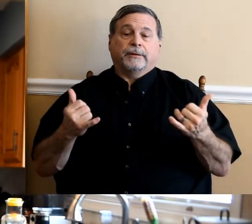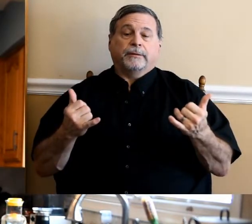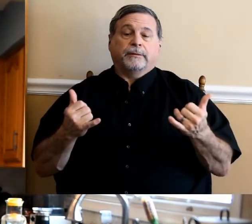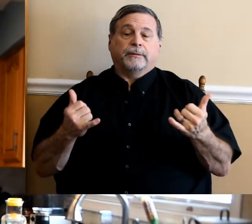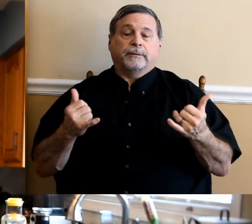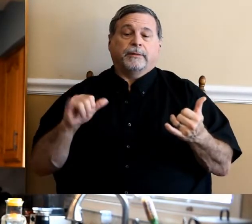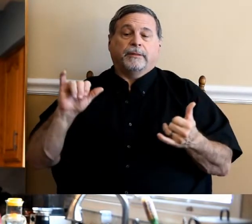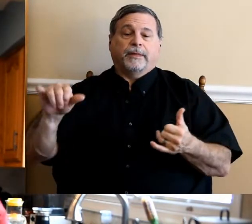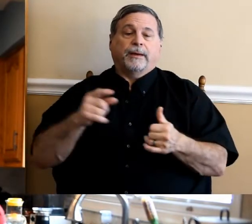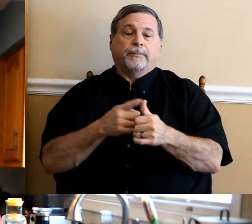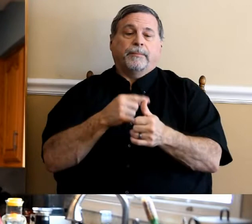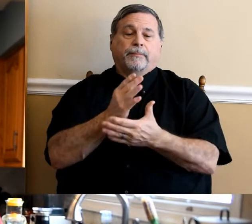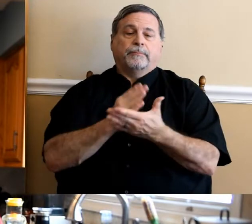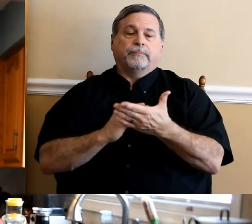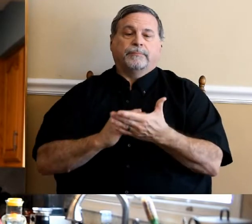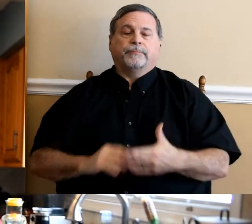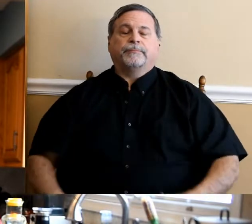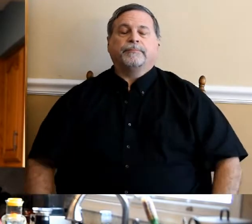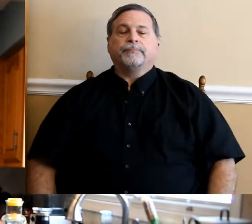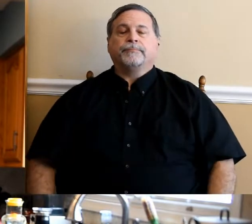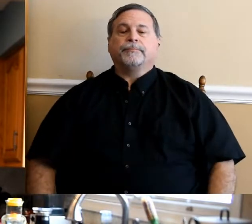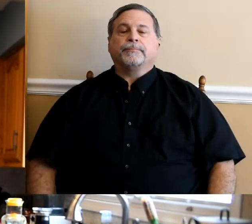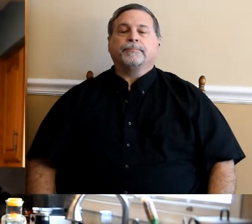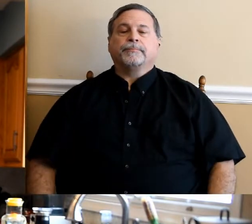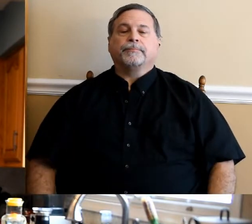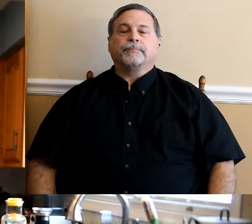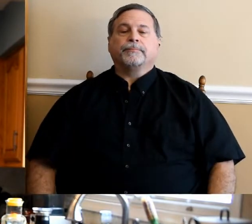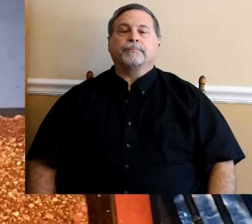now, that's the first part.